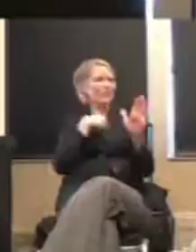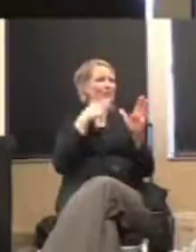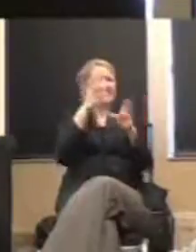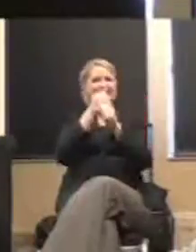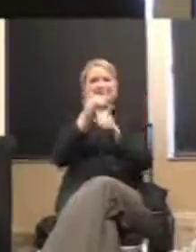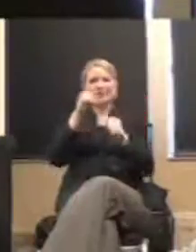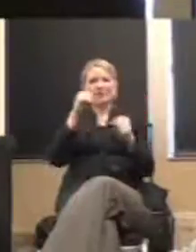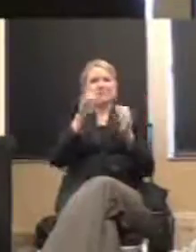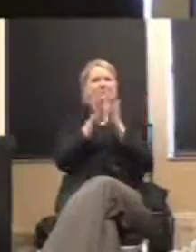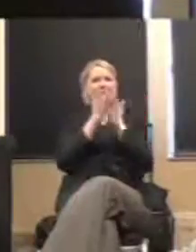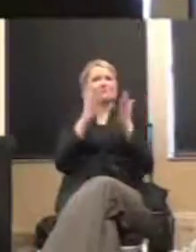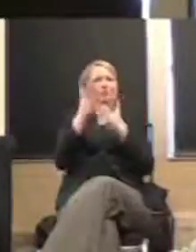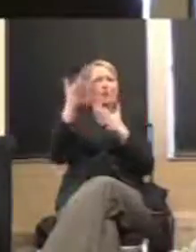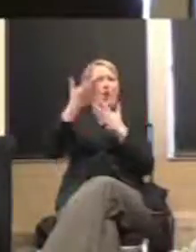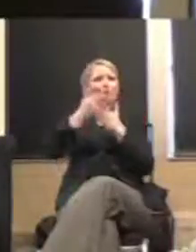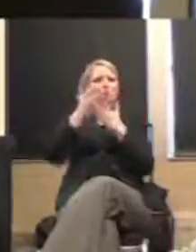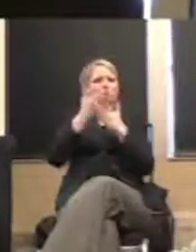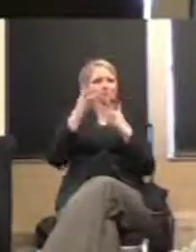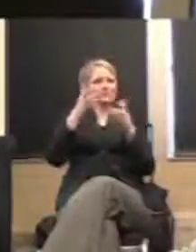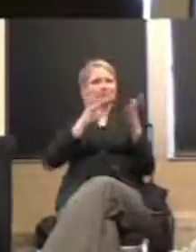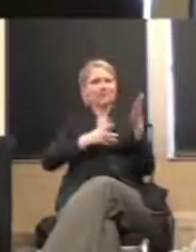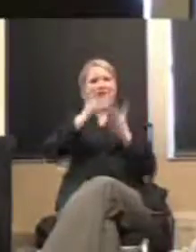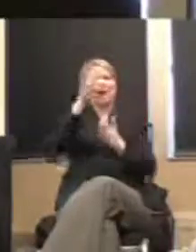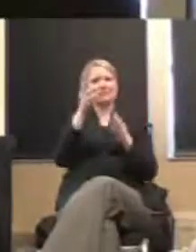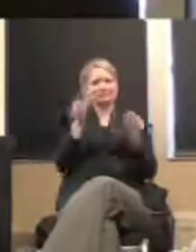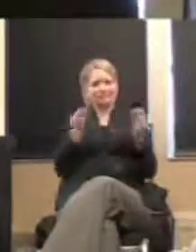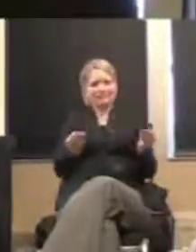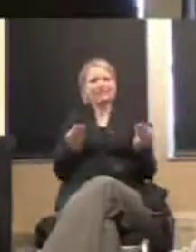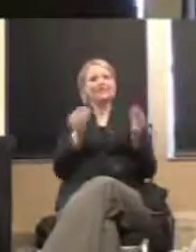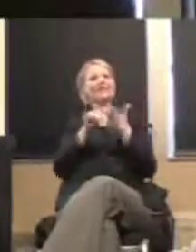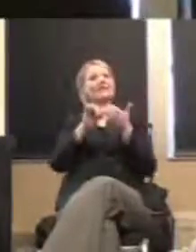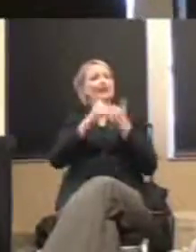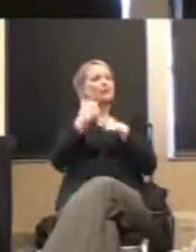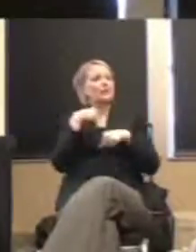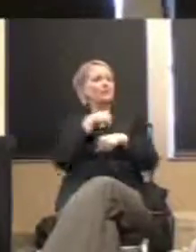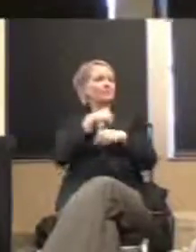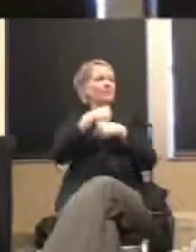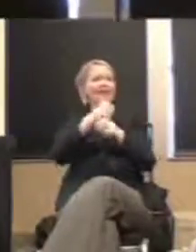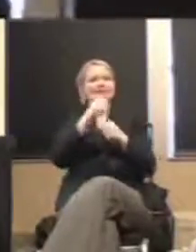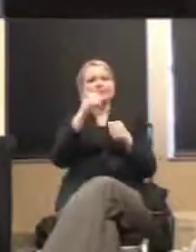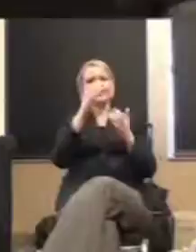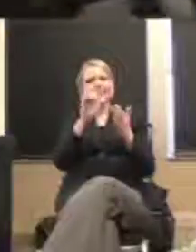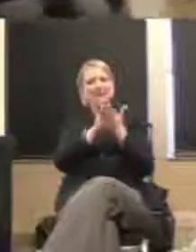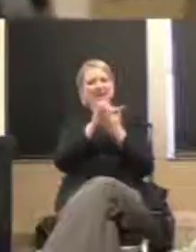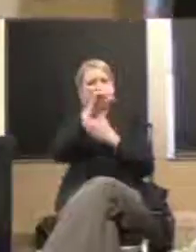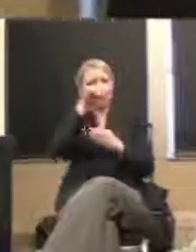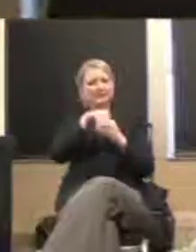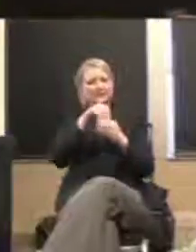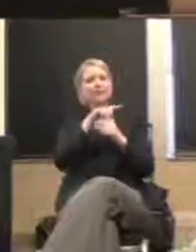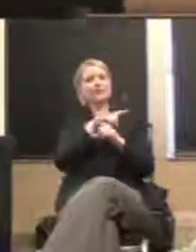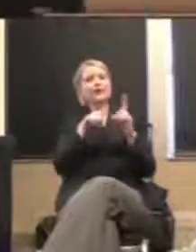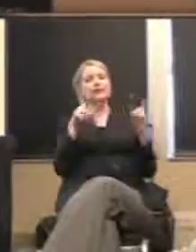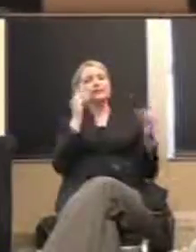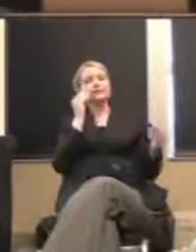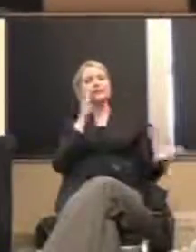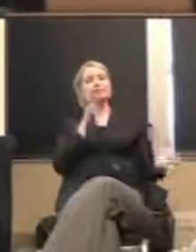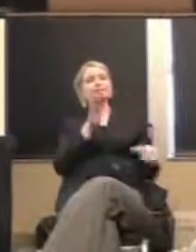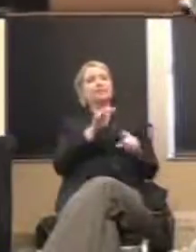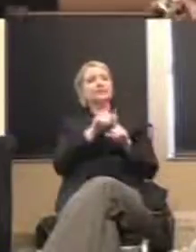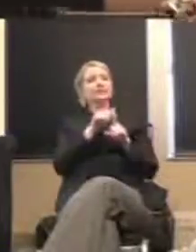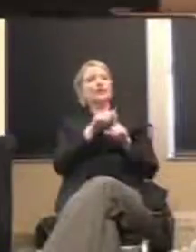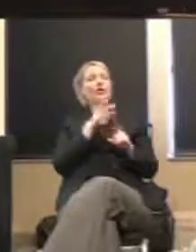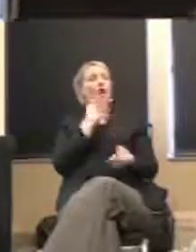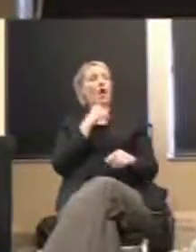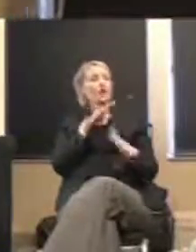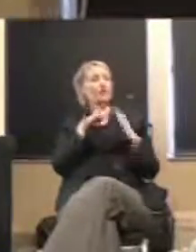cardstock, 3-hole punch them, and that's how we make all of our pages inside. and just a note, the color